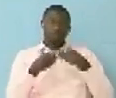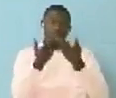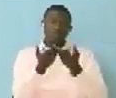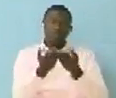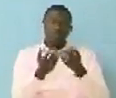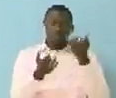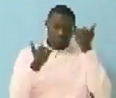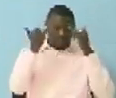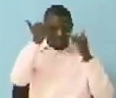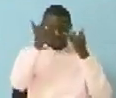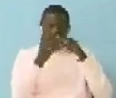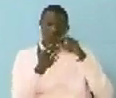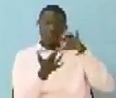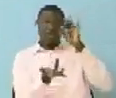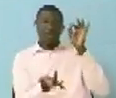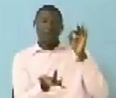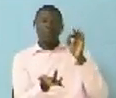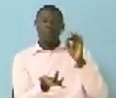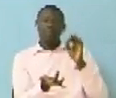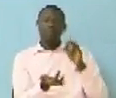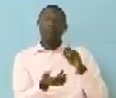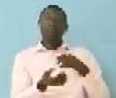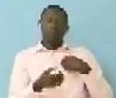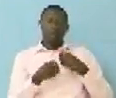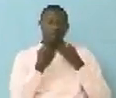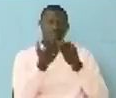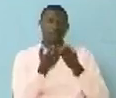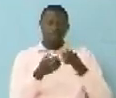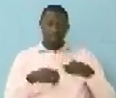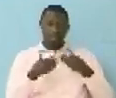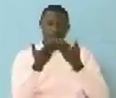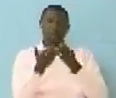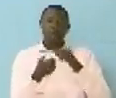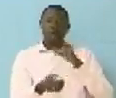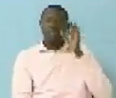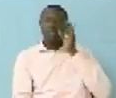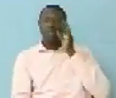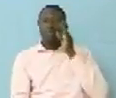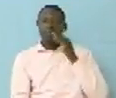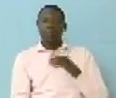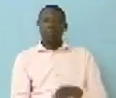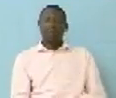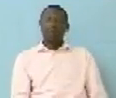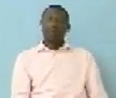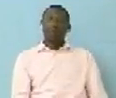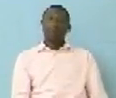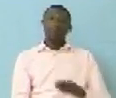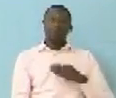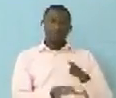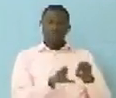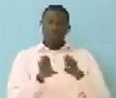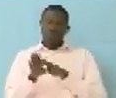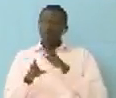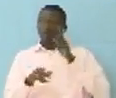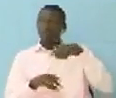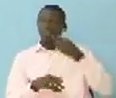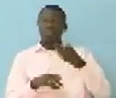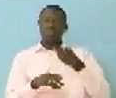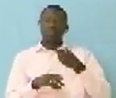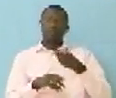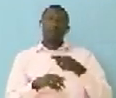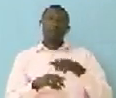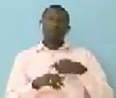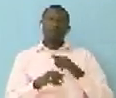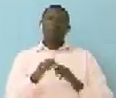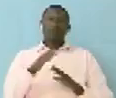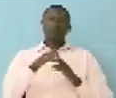you for you to adopt. Or adopt what? I've given my answer. So to adopt what again? I would move on to the next one, but perhaps, Mr.